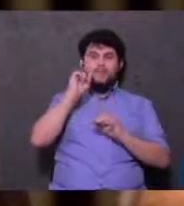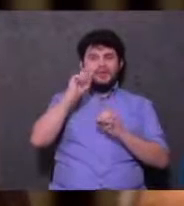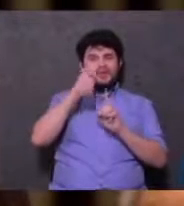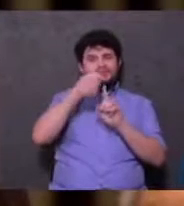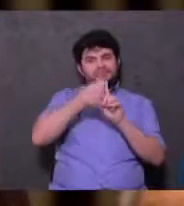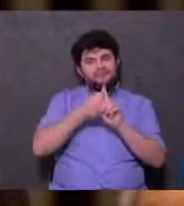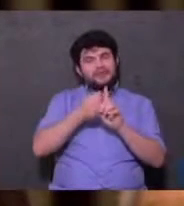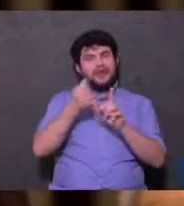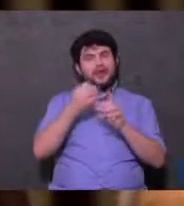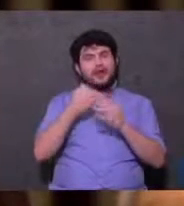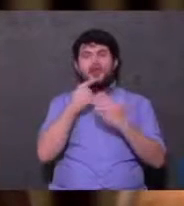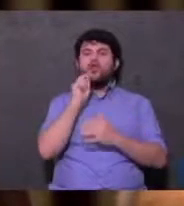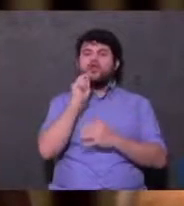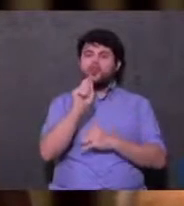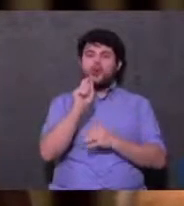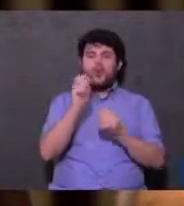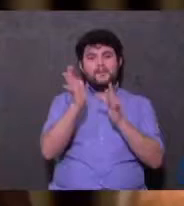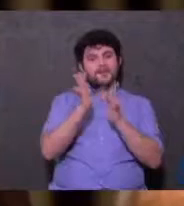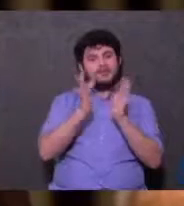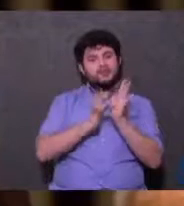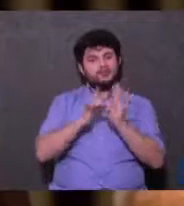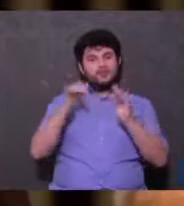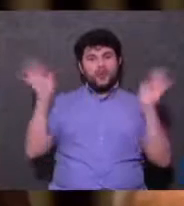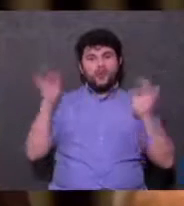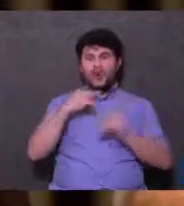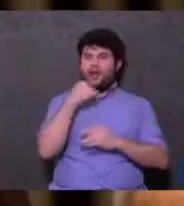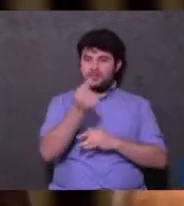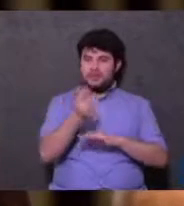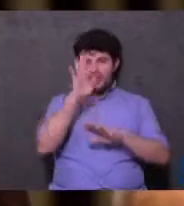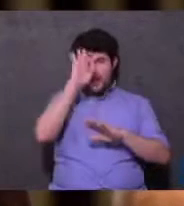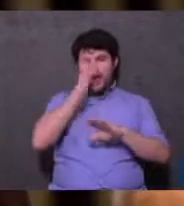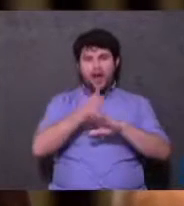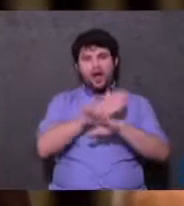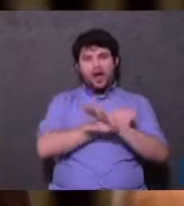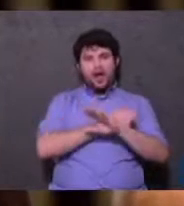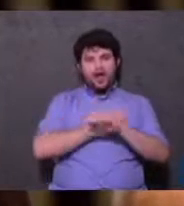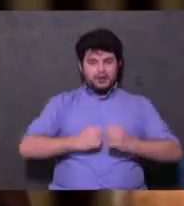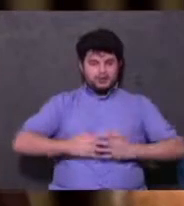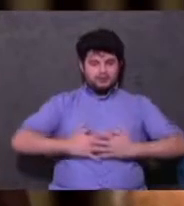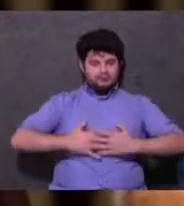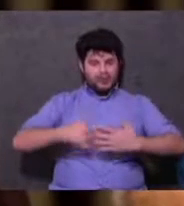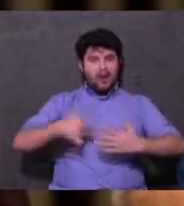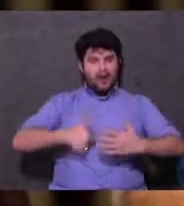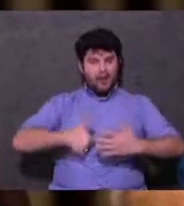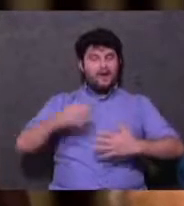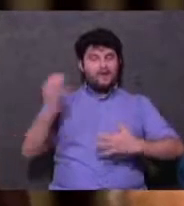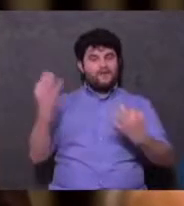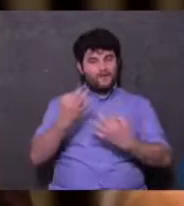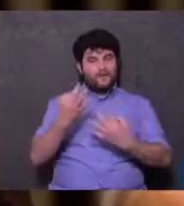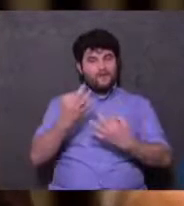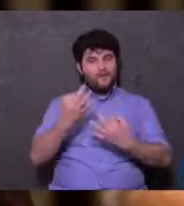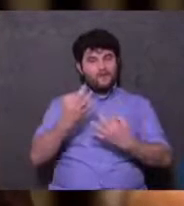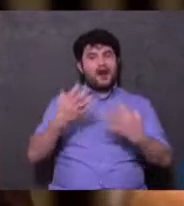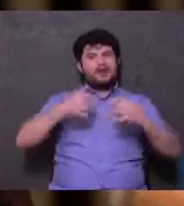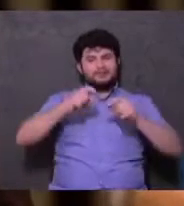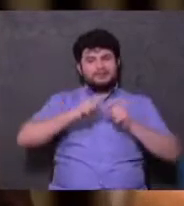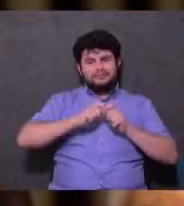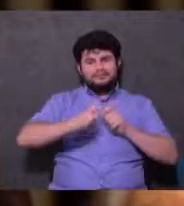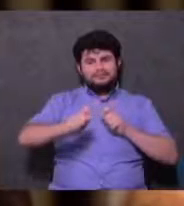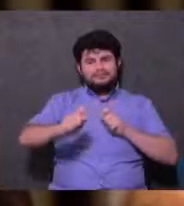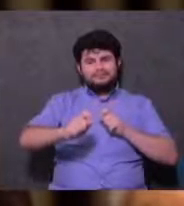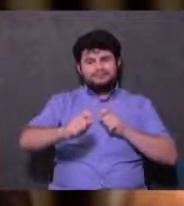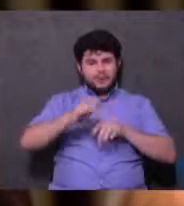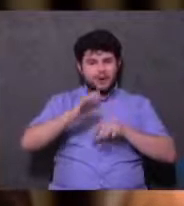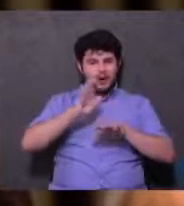womb. When the days were completed for their purification, according to the law of Moses, they took him up